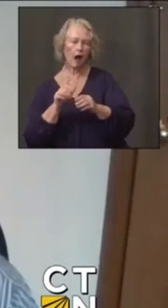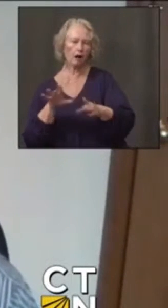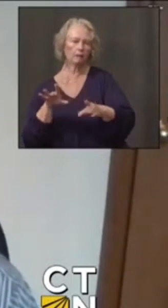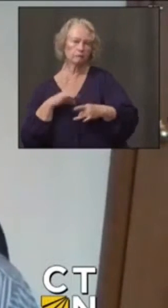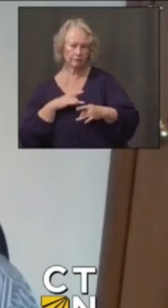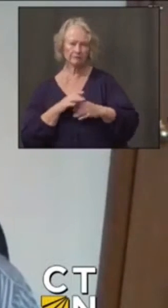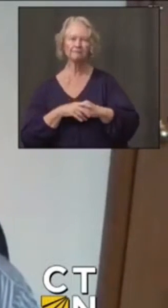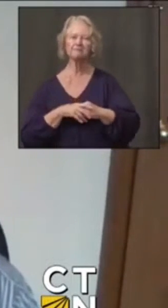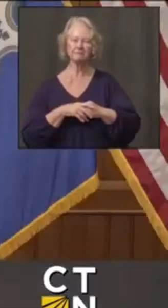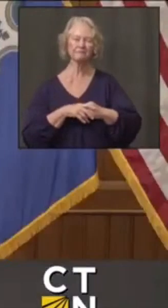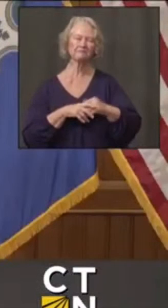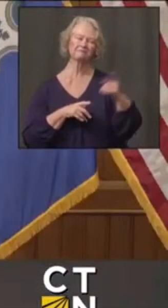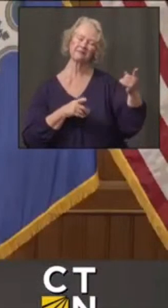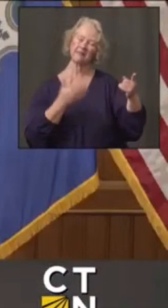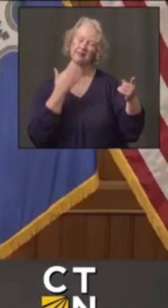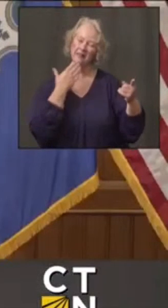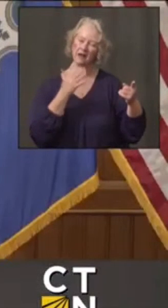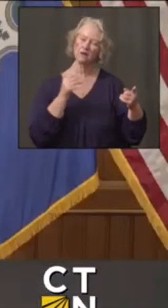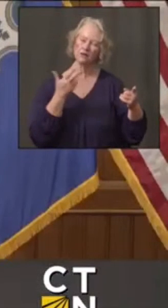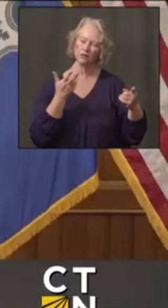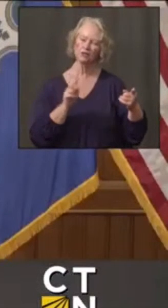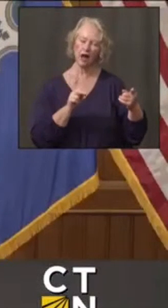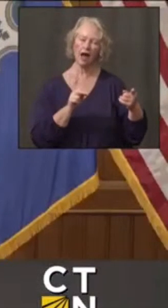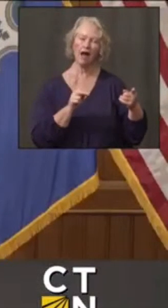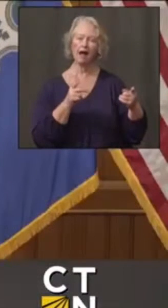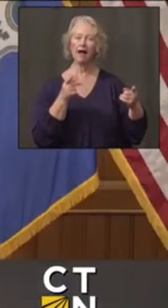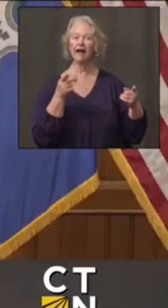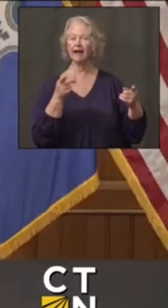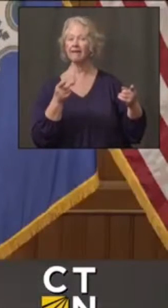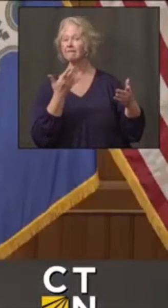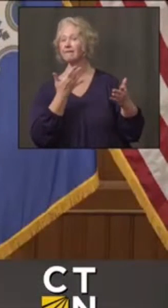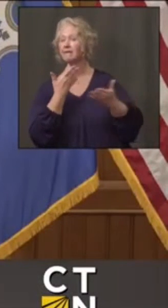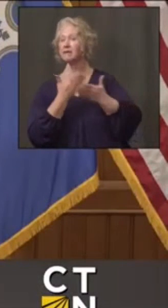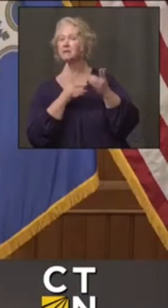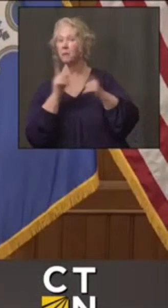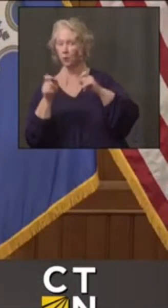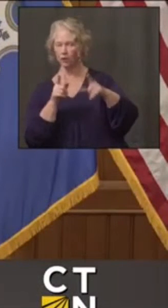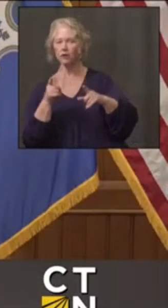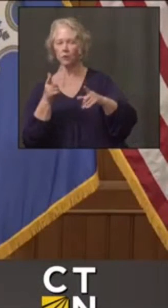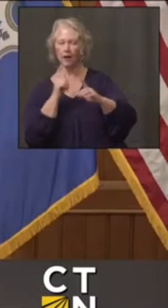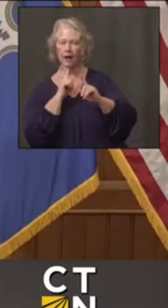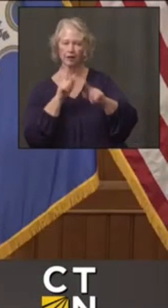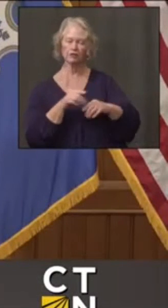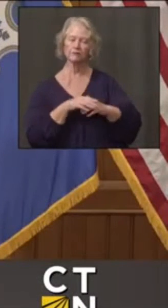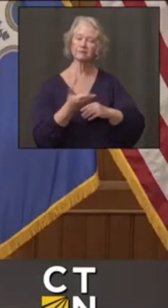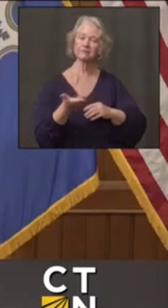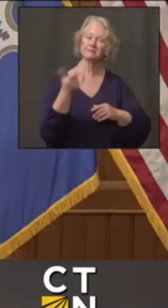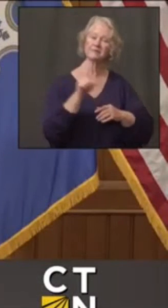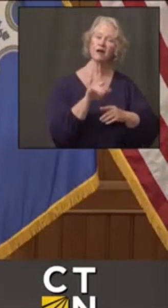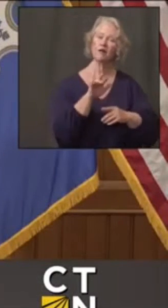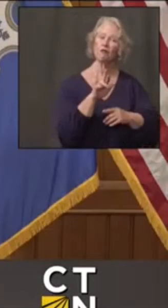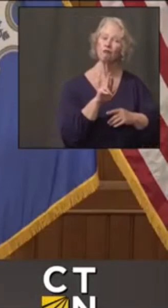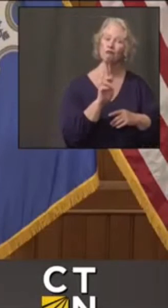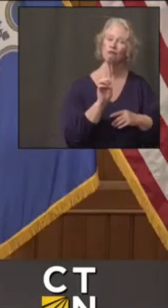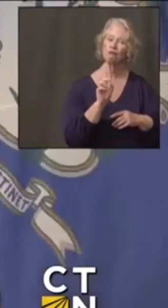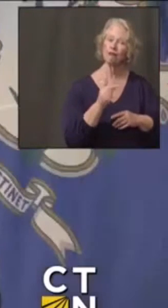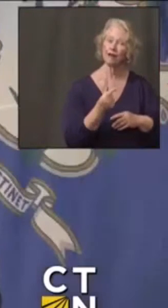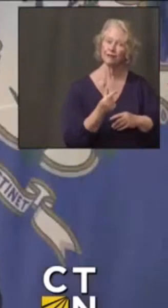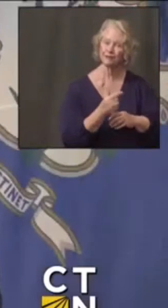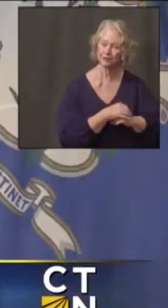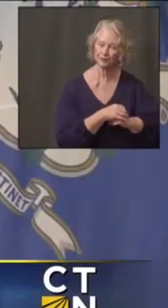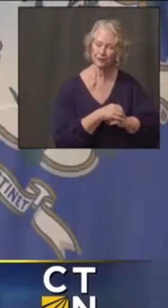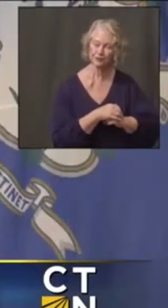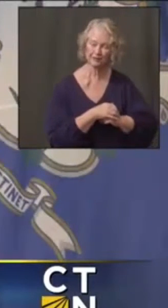Hey, thank you, John. John will be here to answer questions in a minute. Reg, it looks like you could have millions